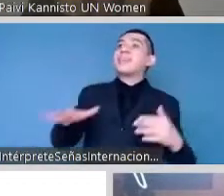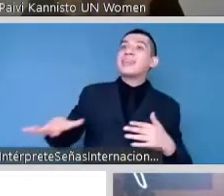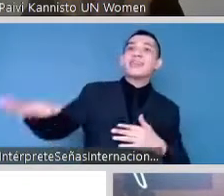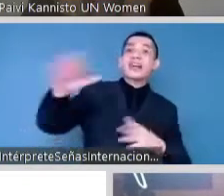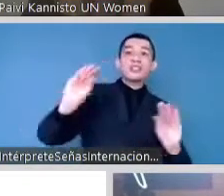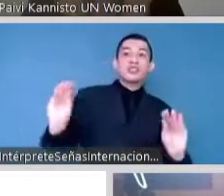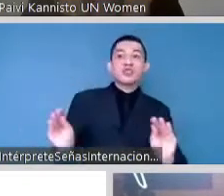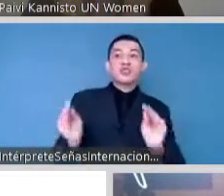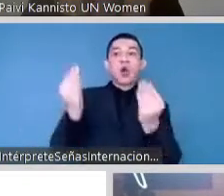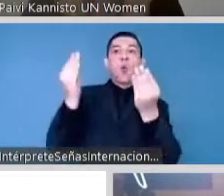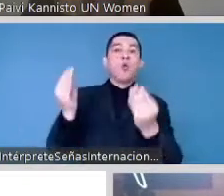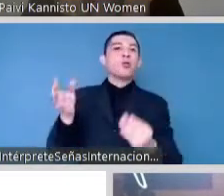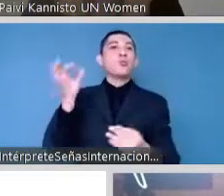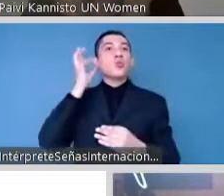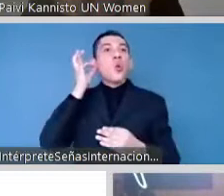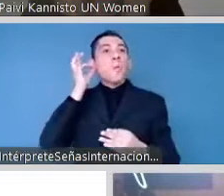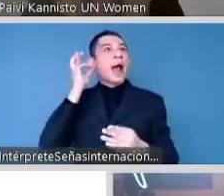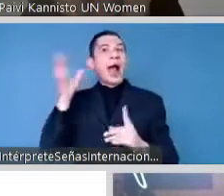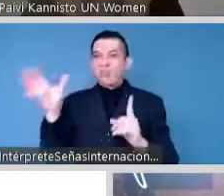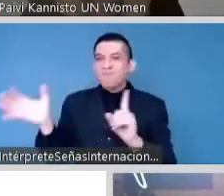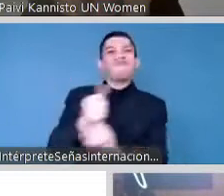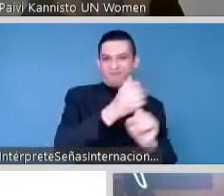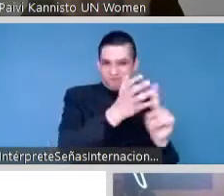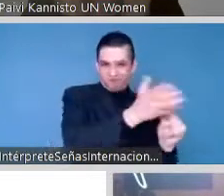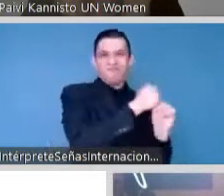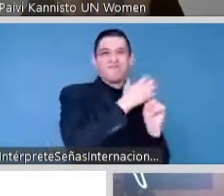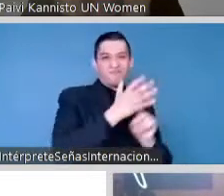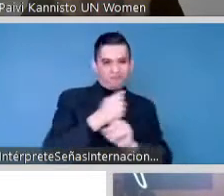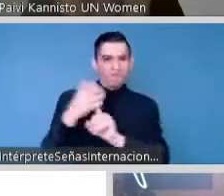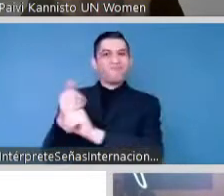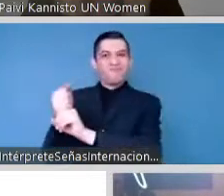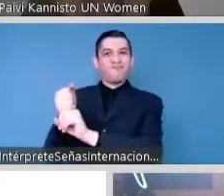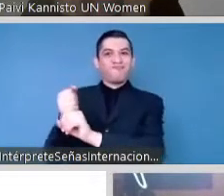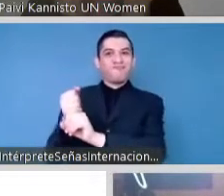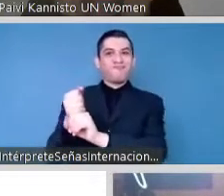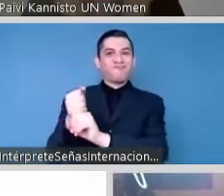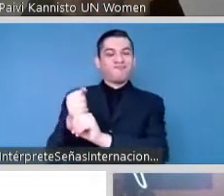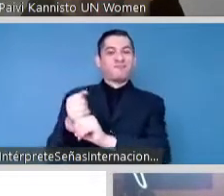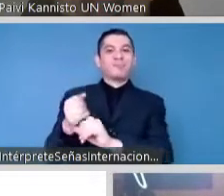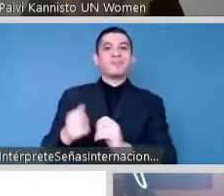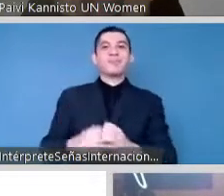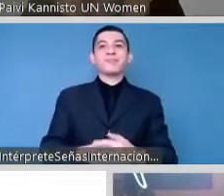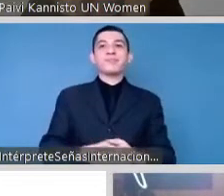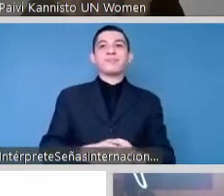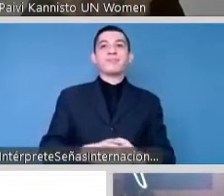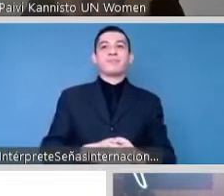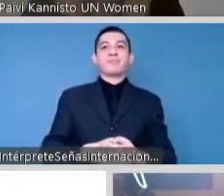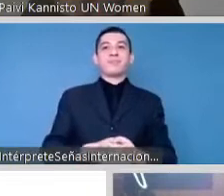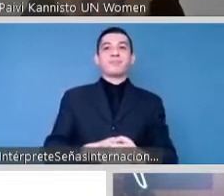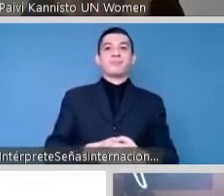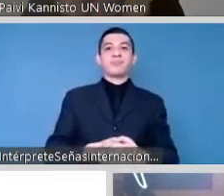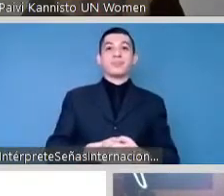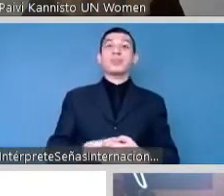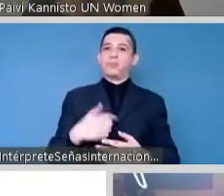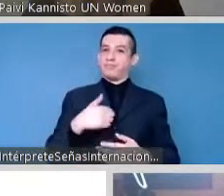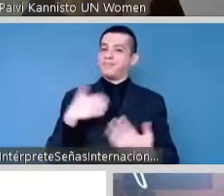Middle East. And we're working very hard to get them back to Nigeria. It's just because of the COVID that we